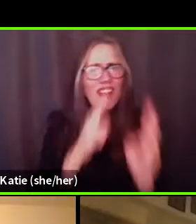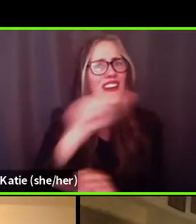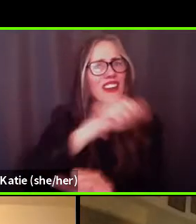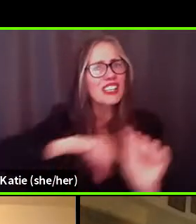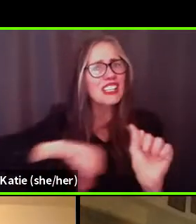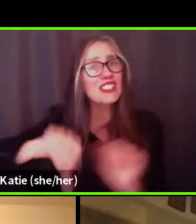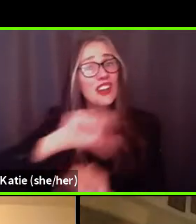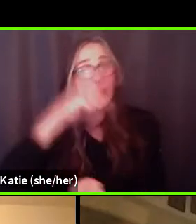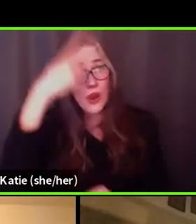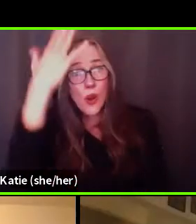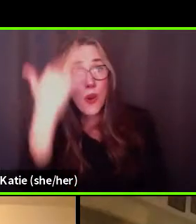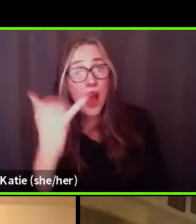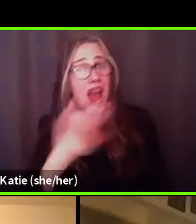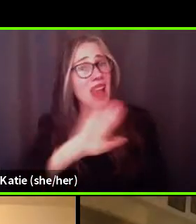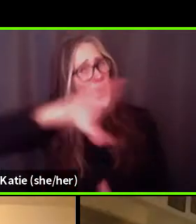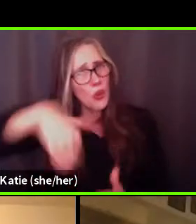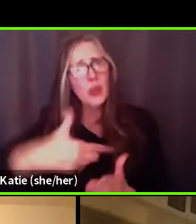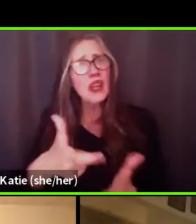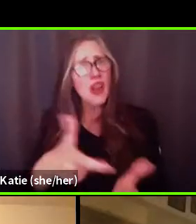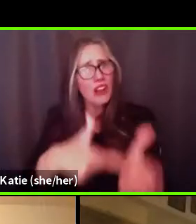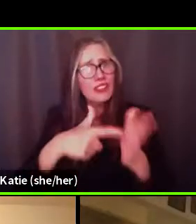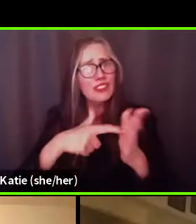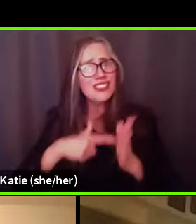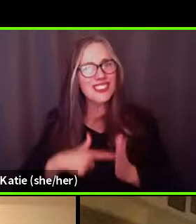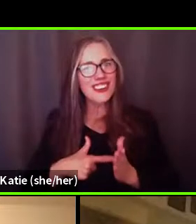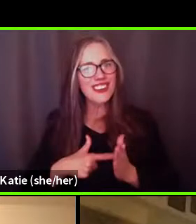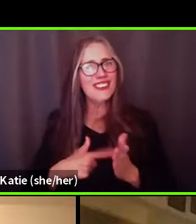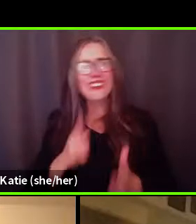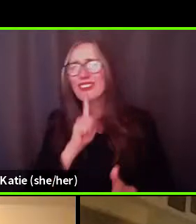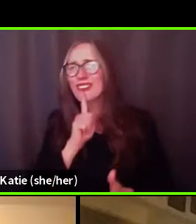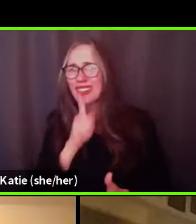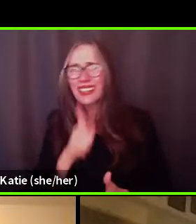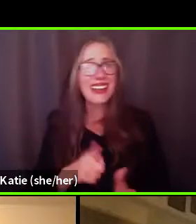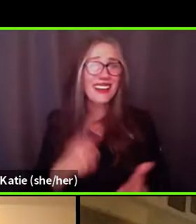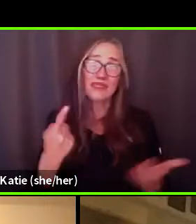deserve and it is warranted so i'll leave it down